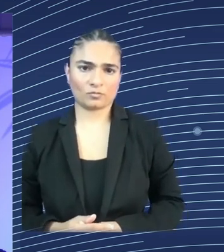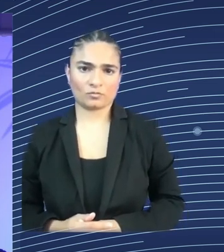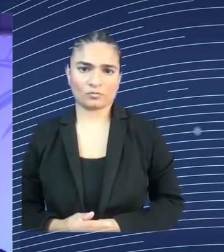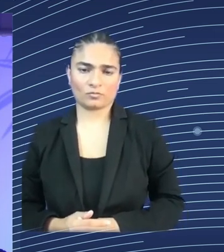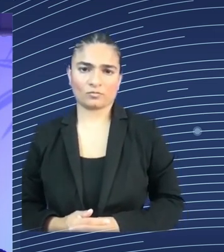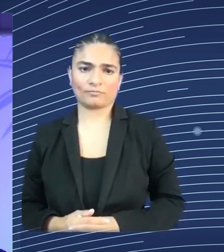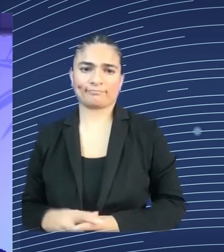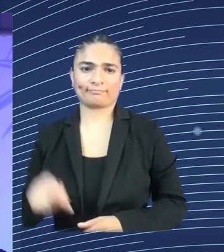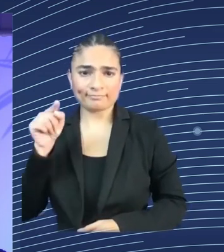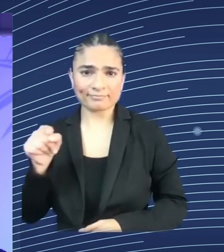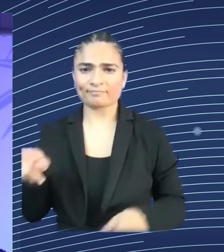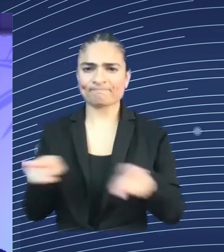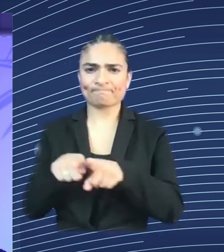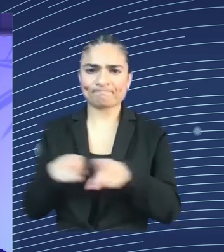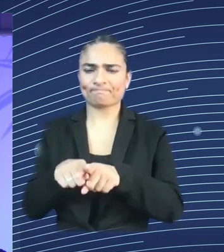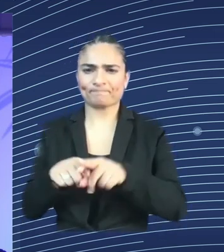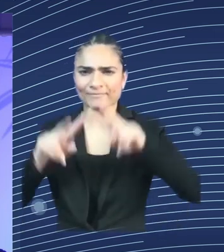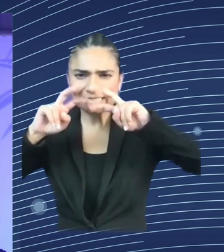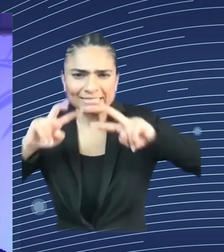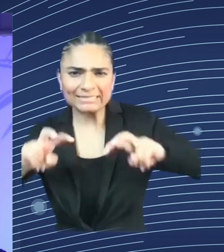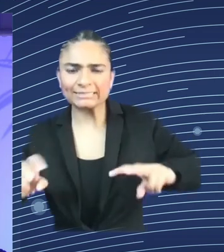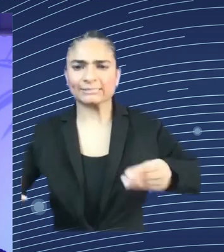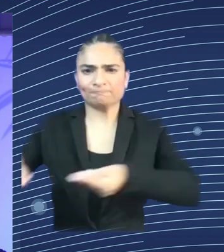also in the view of